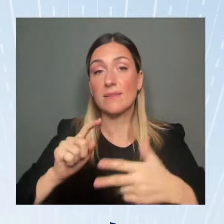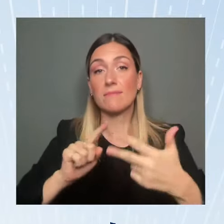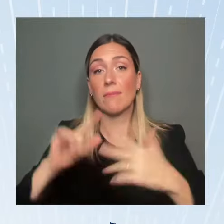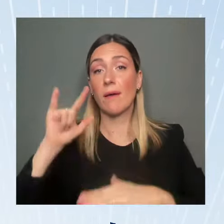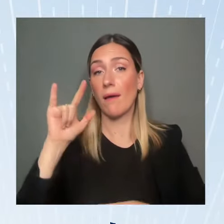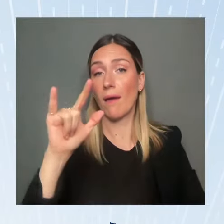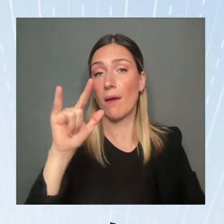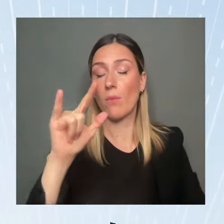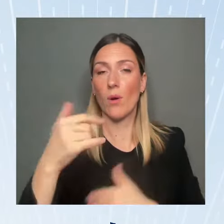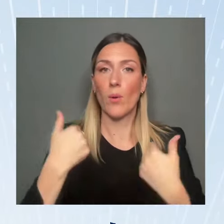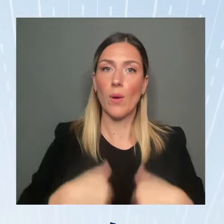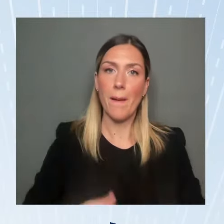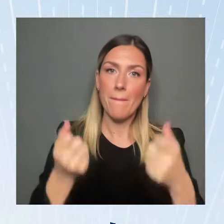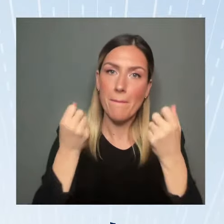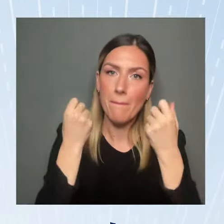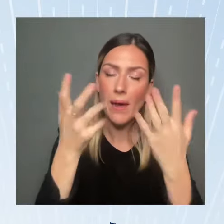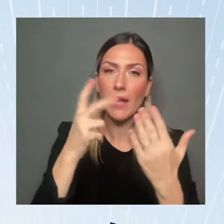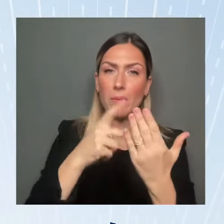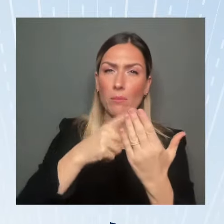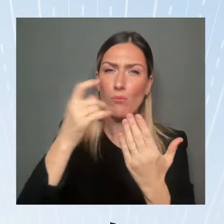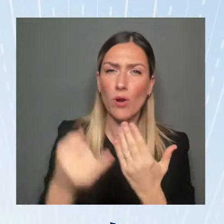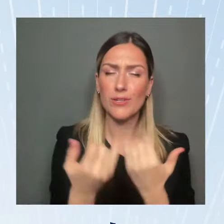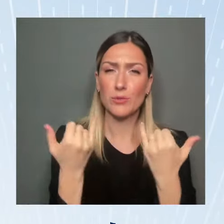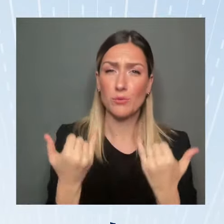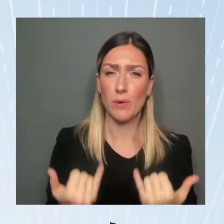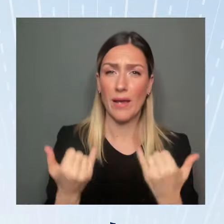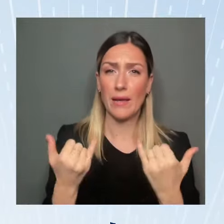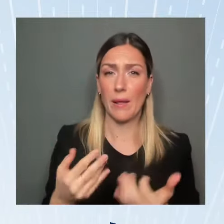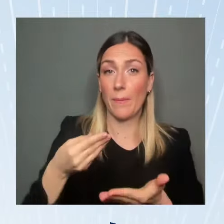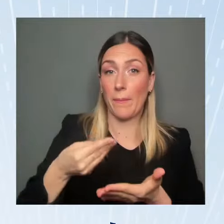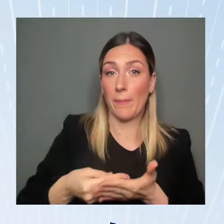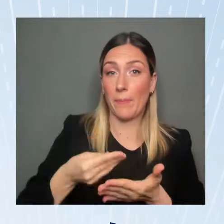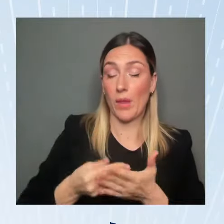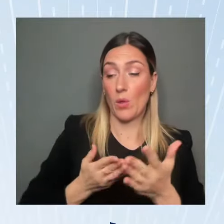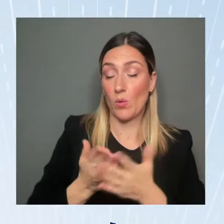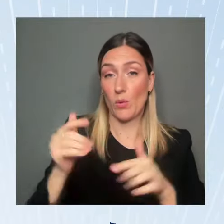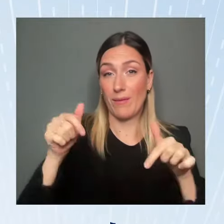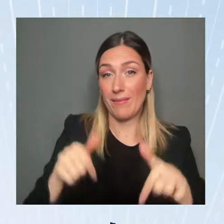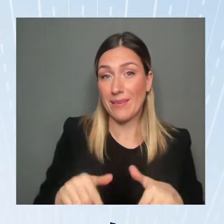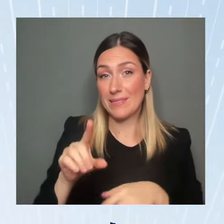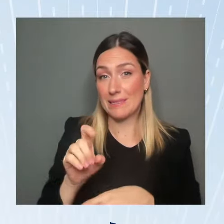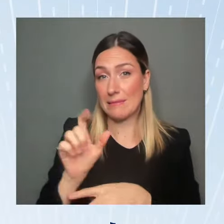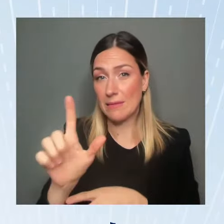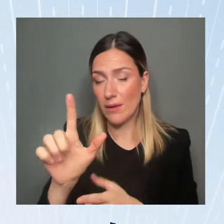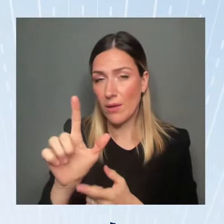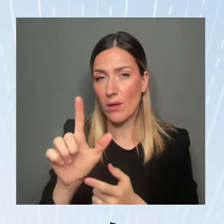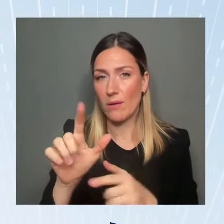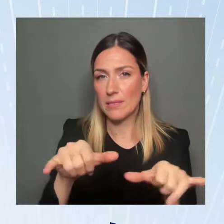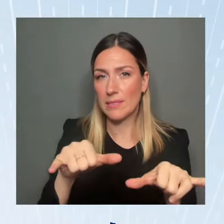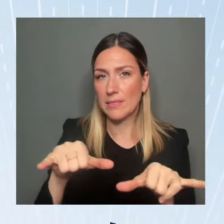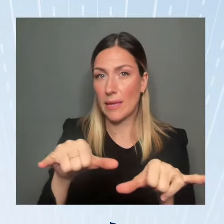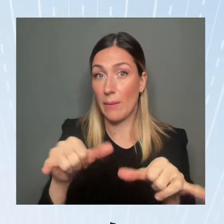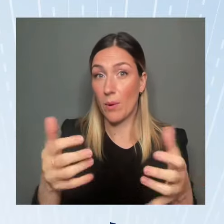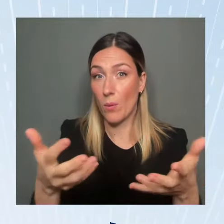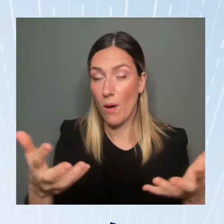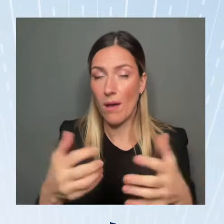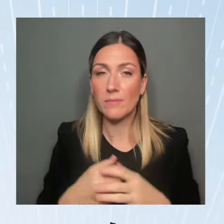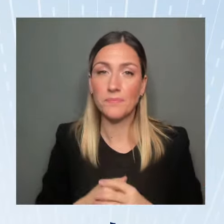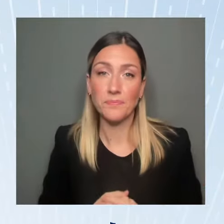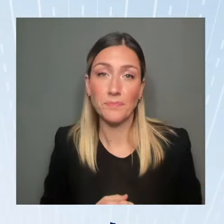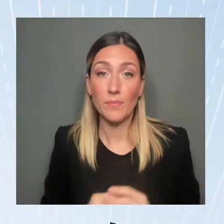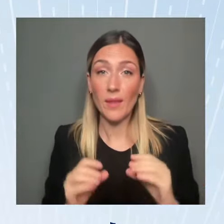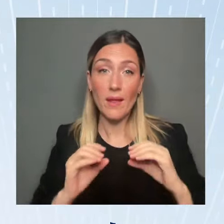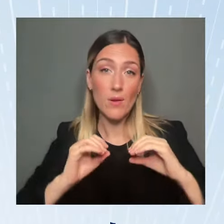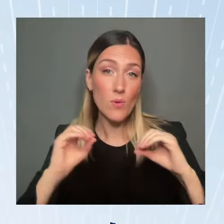and counting that we are funding through this infrastructure package, one thing that they have in common is 0 out of that